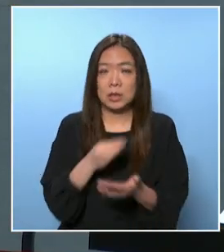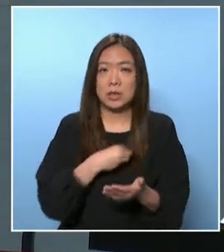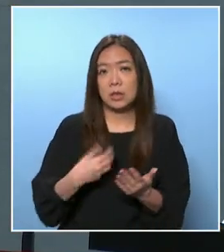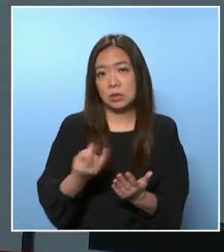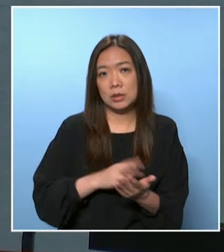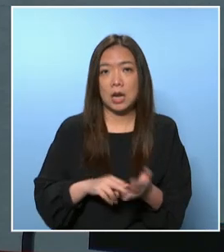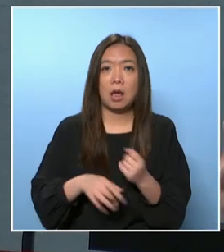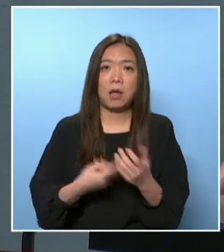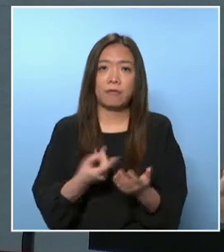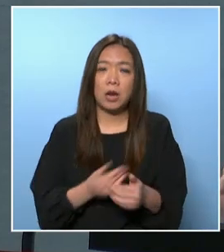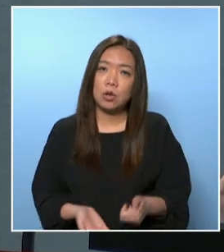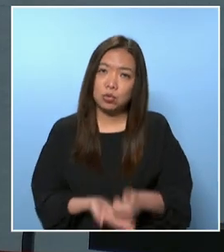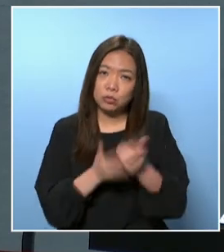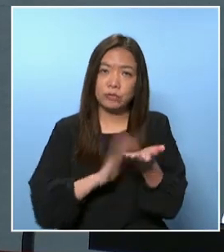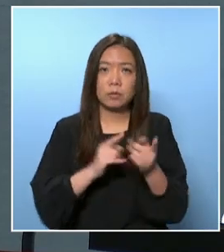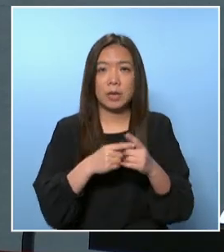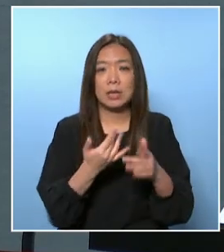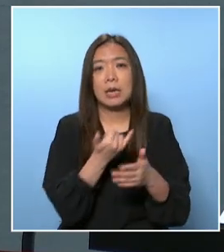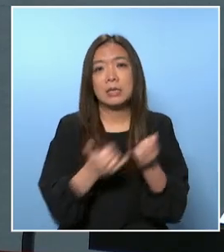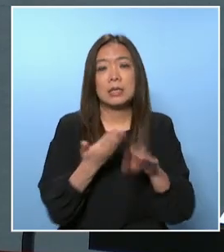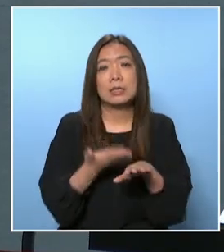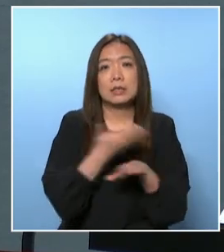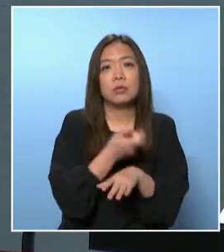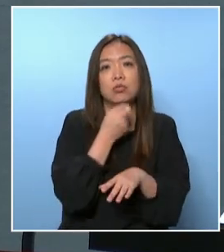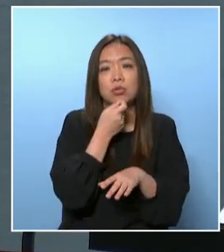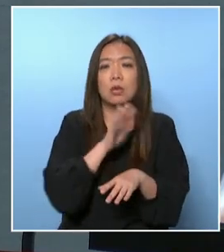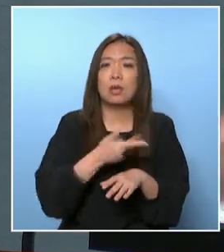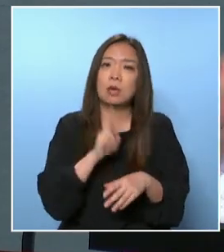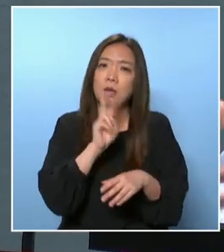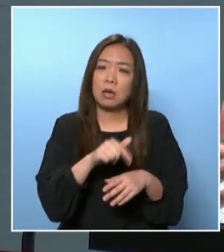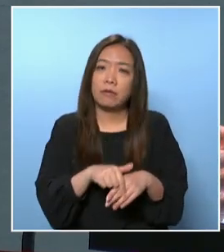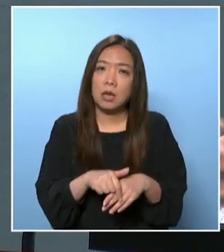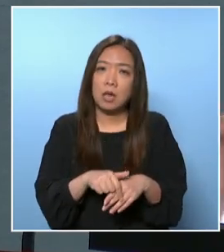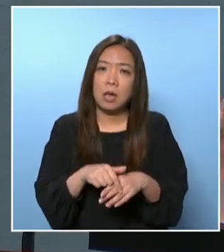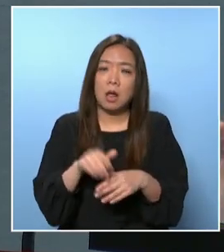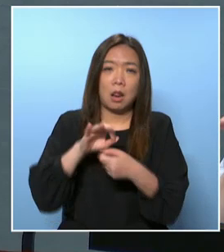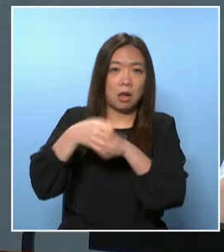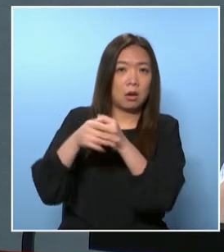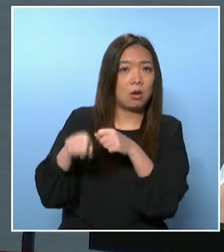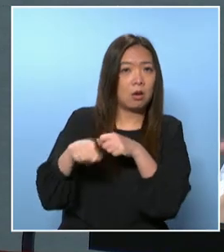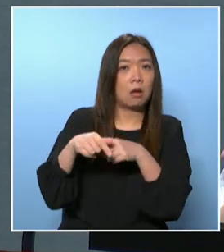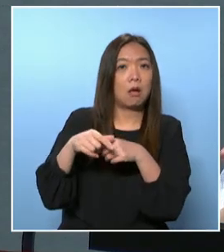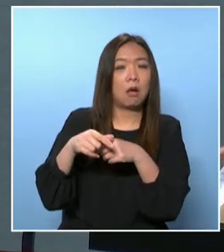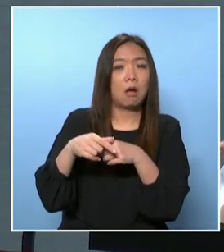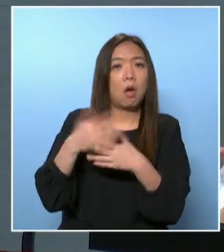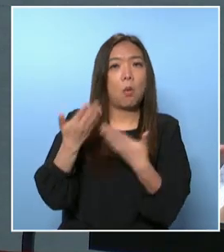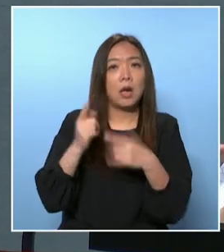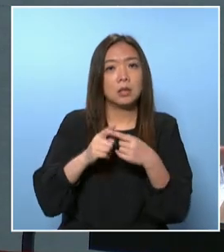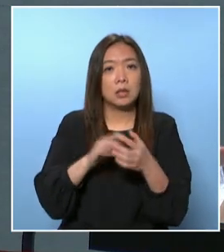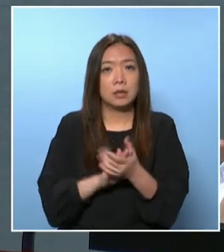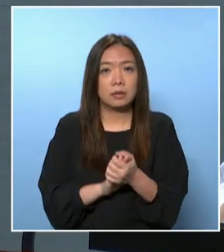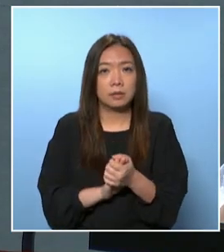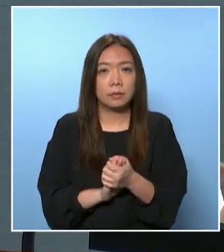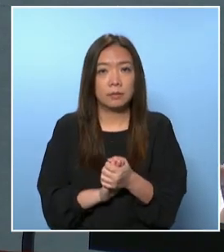Chairman, I support this legislation for advanced medical directives because this is respecting the decision of the patients.